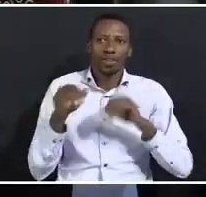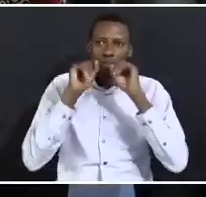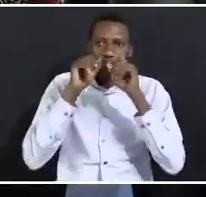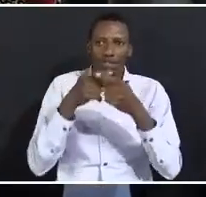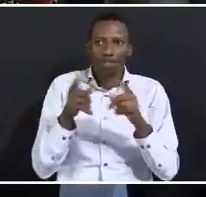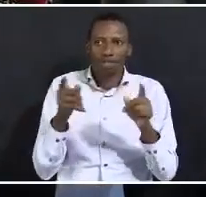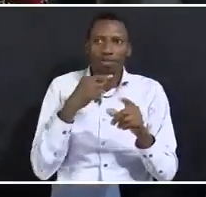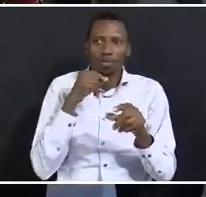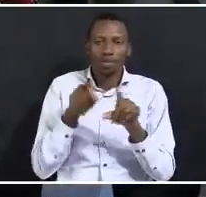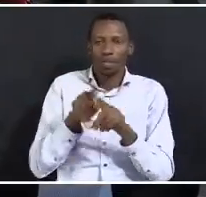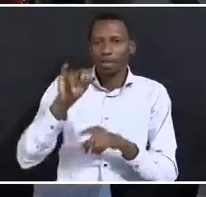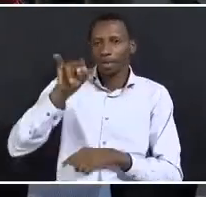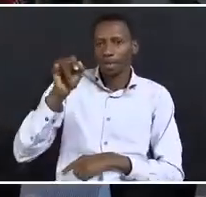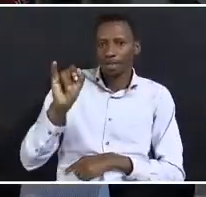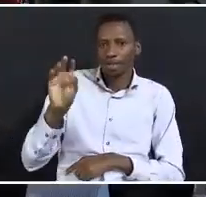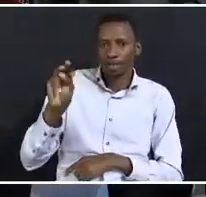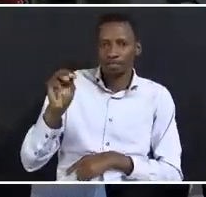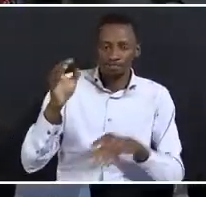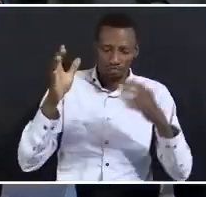We congratulate you.